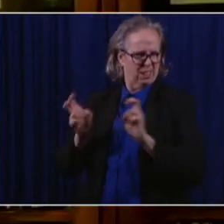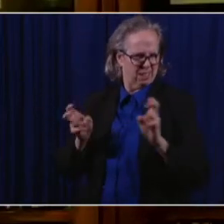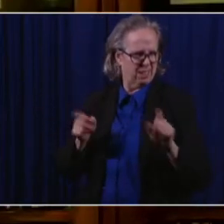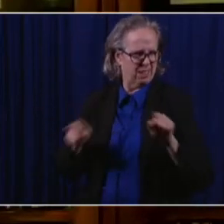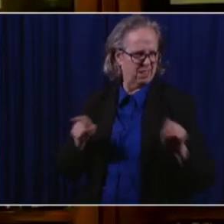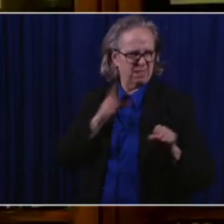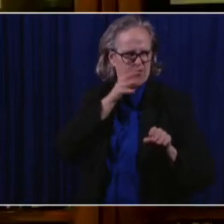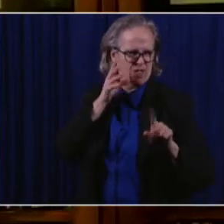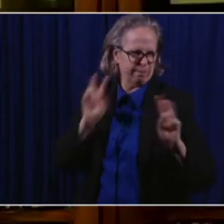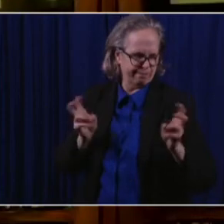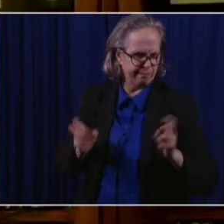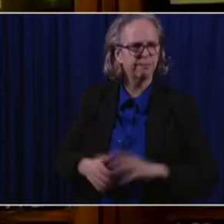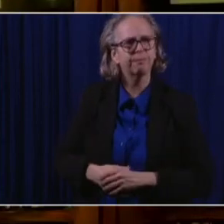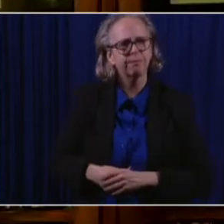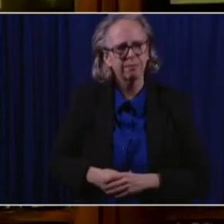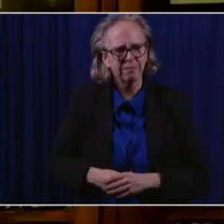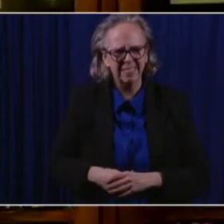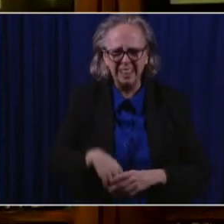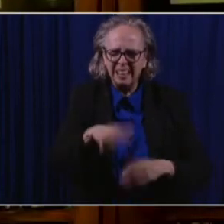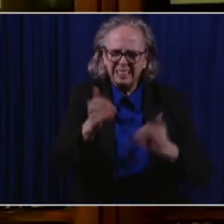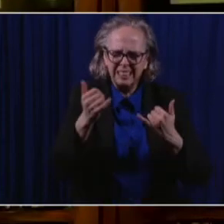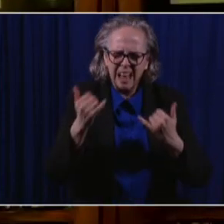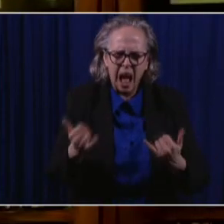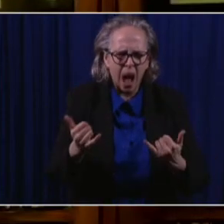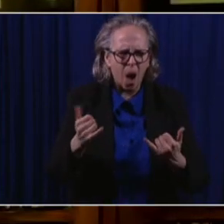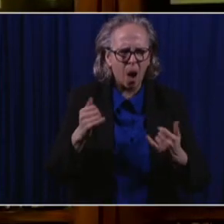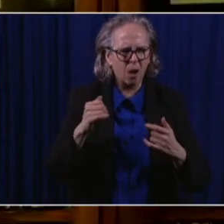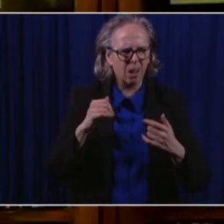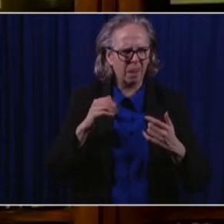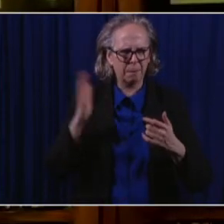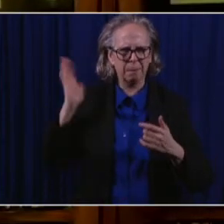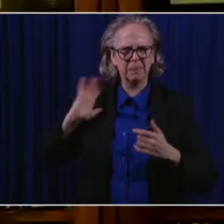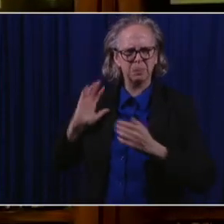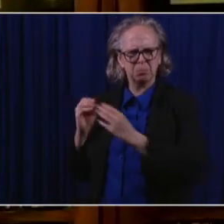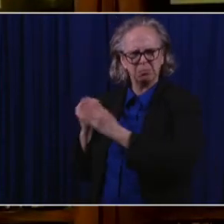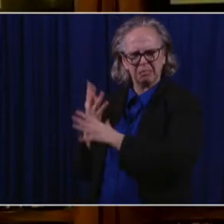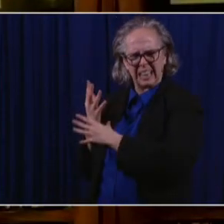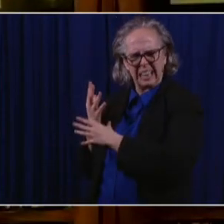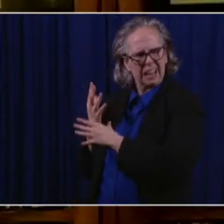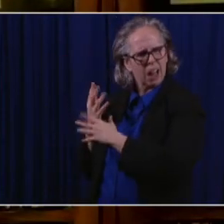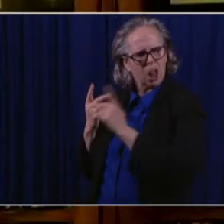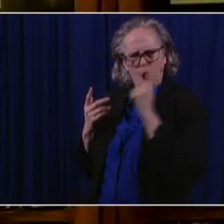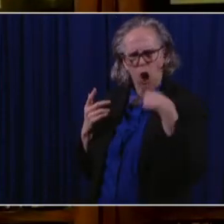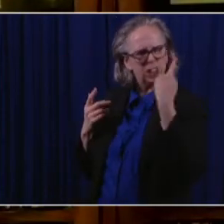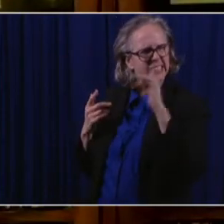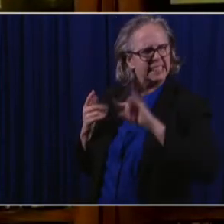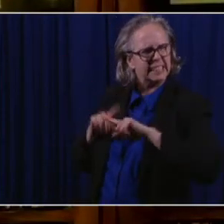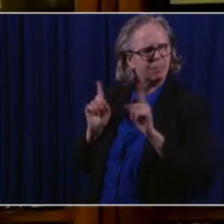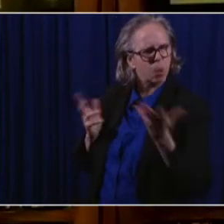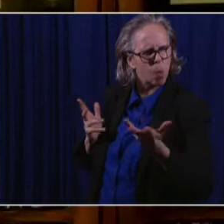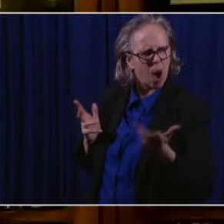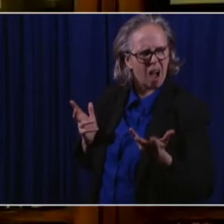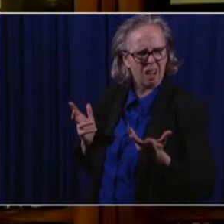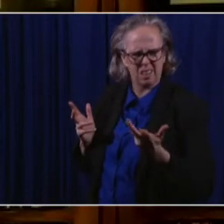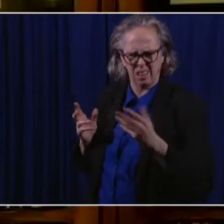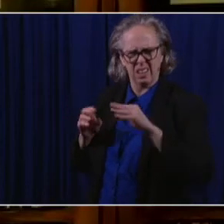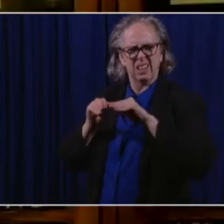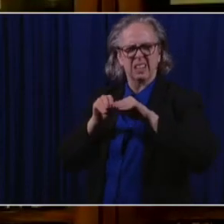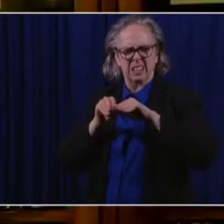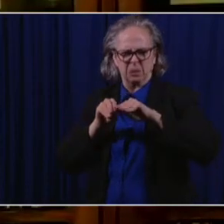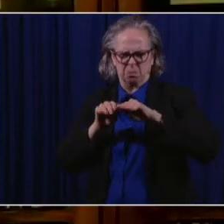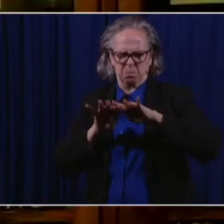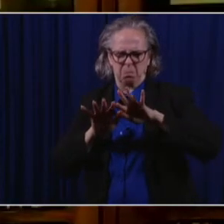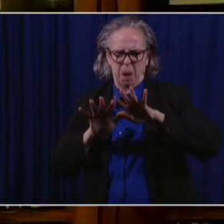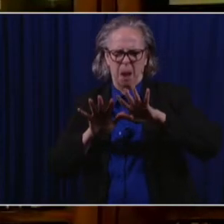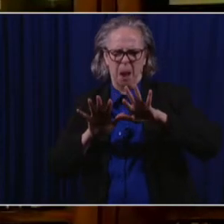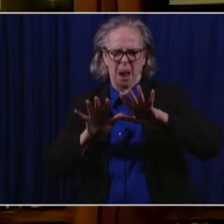What's very different this time around compared to the spring or even the summer surge is how this is spread really throughout the state. Both Region 7